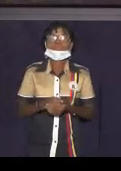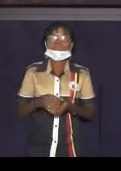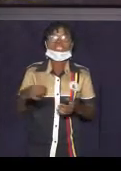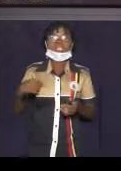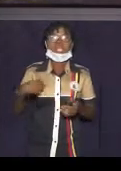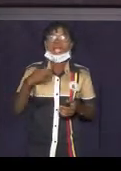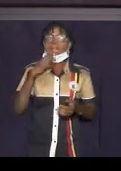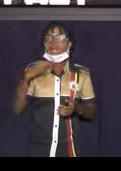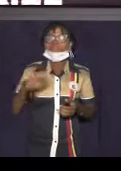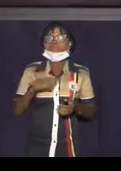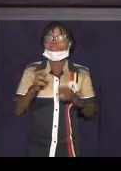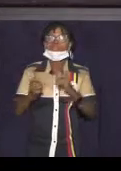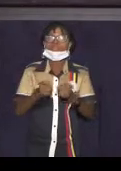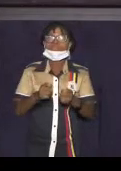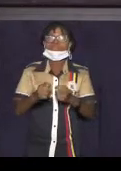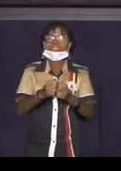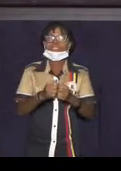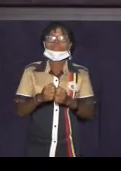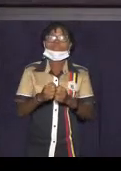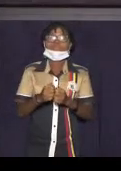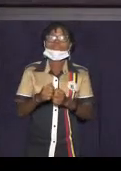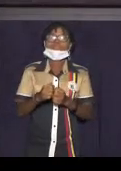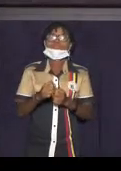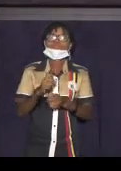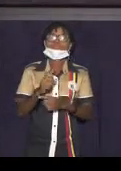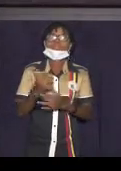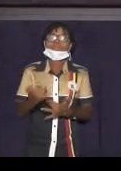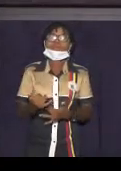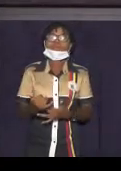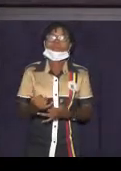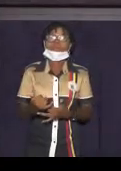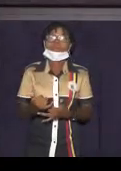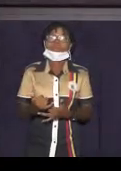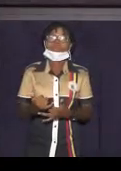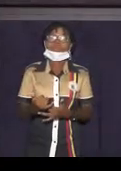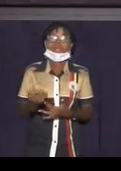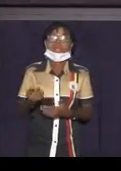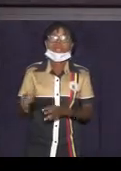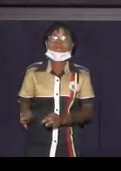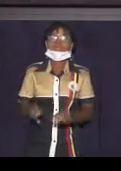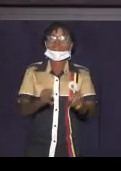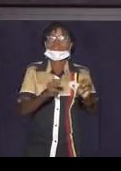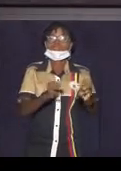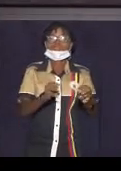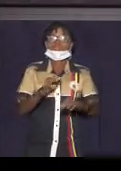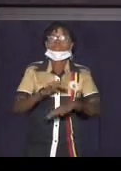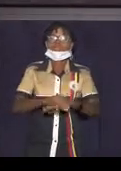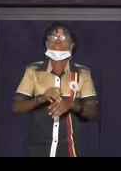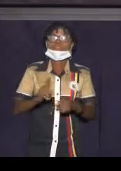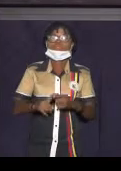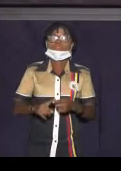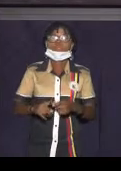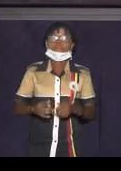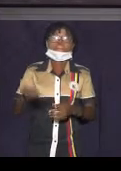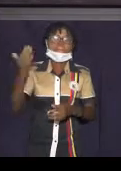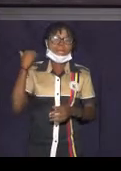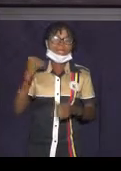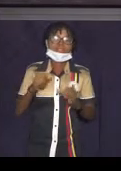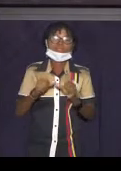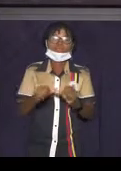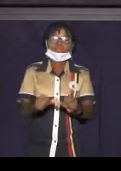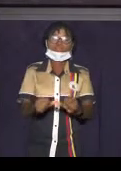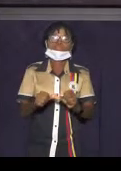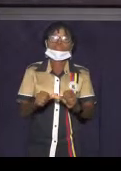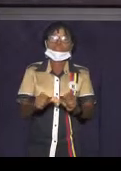we together? Now, let's move on to the past continuous tense.